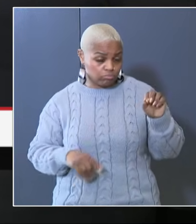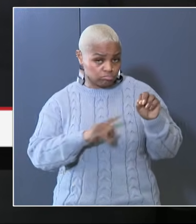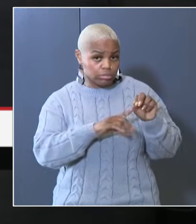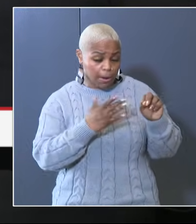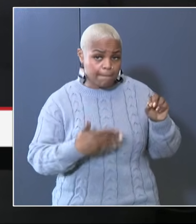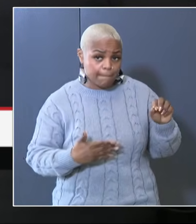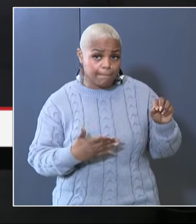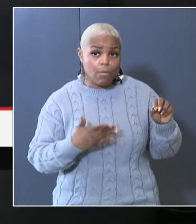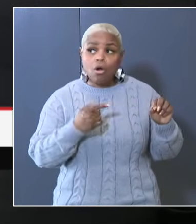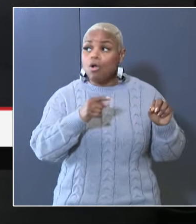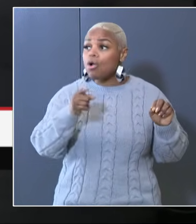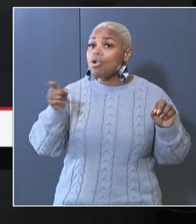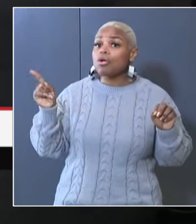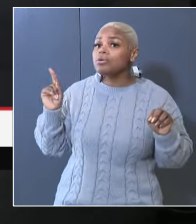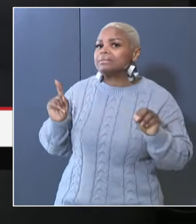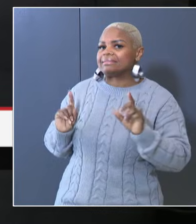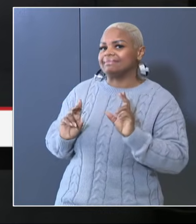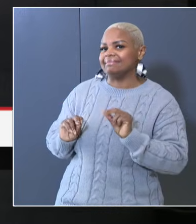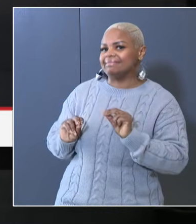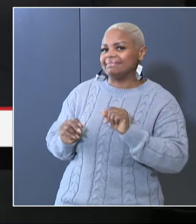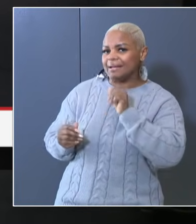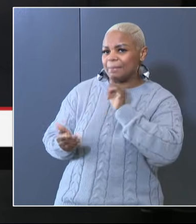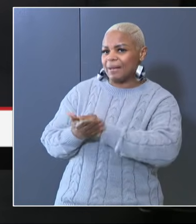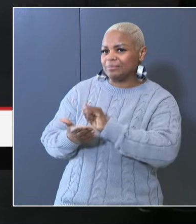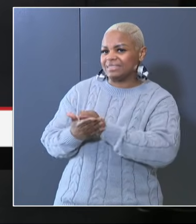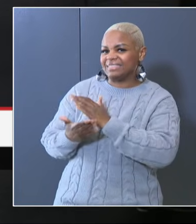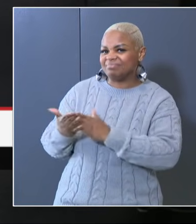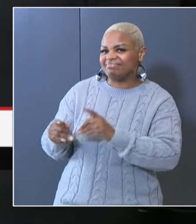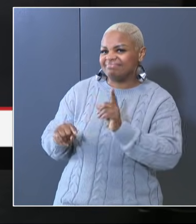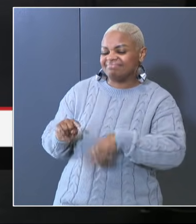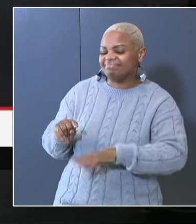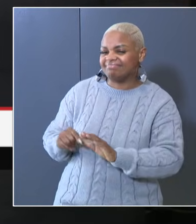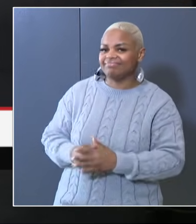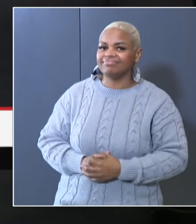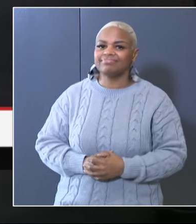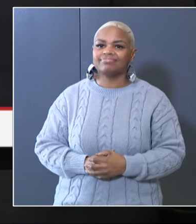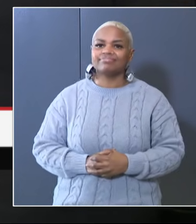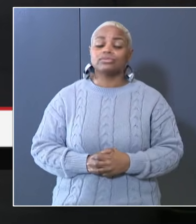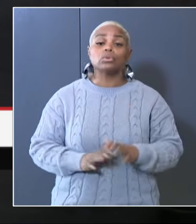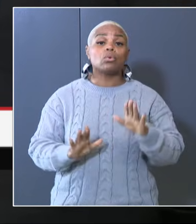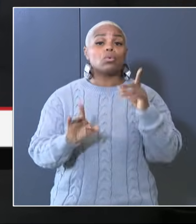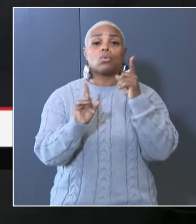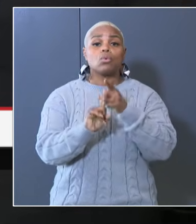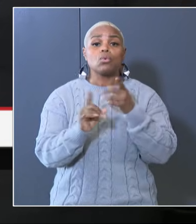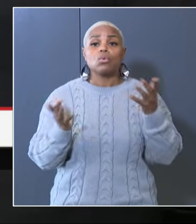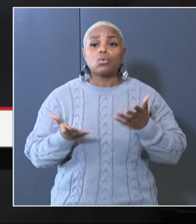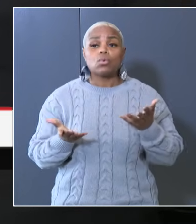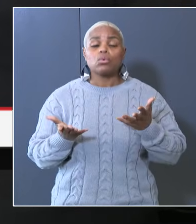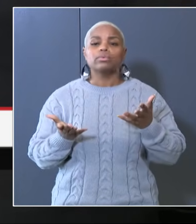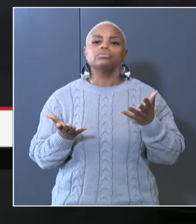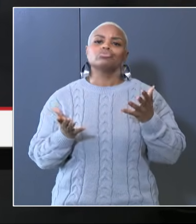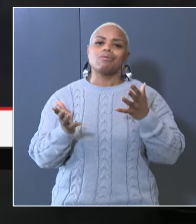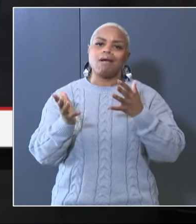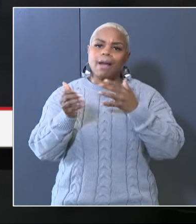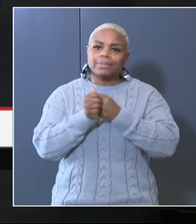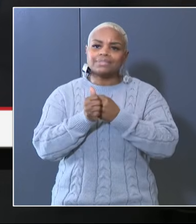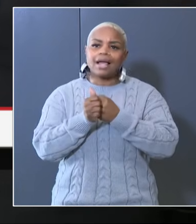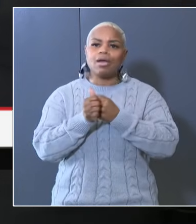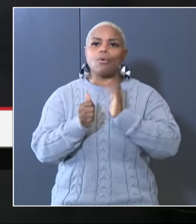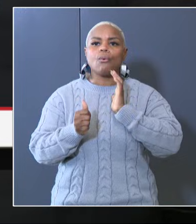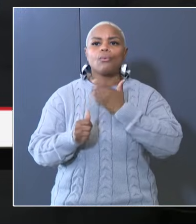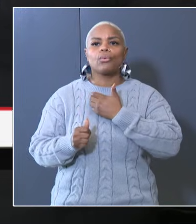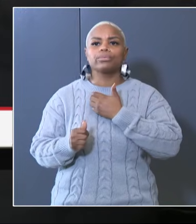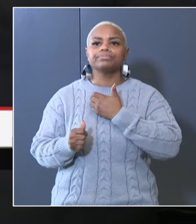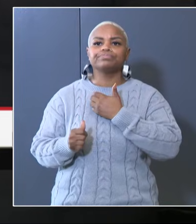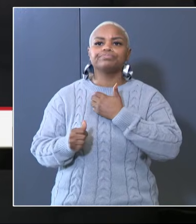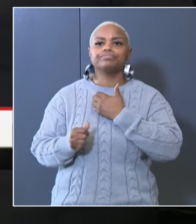with that, there's an effort that's led by the Department of Buildings to update the general construction codes. Part of the construction codes will include a component